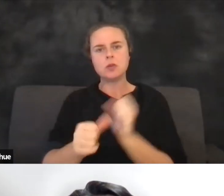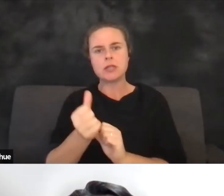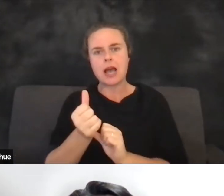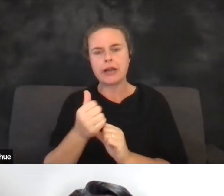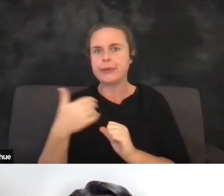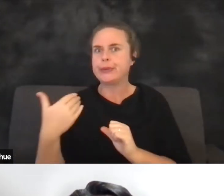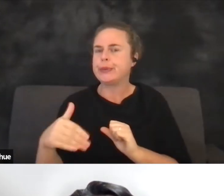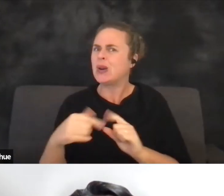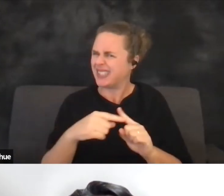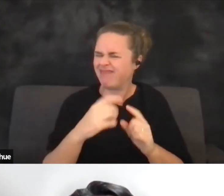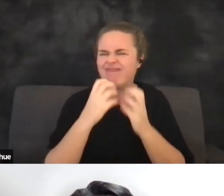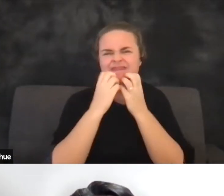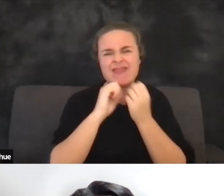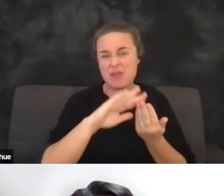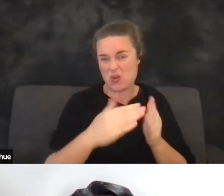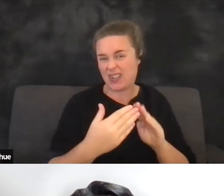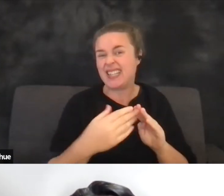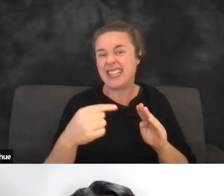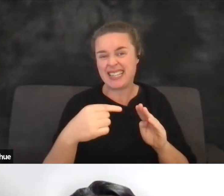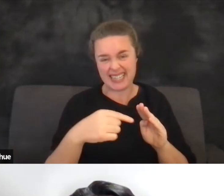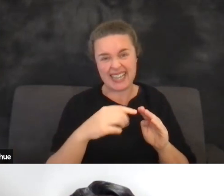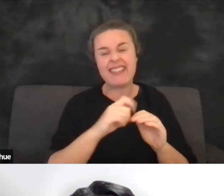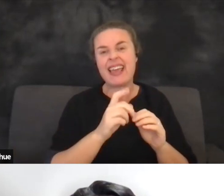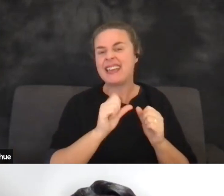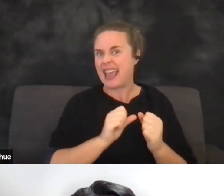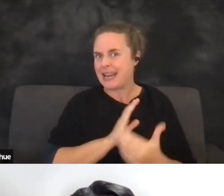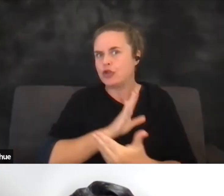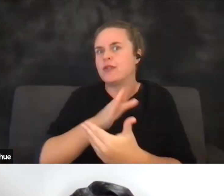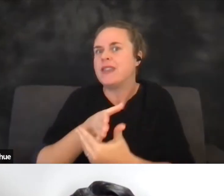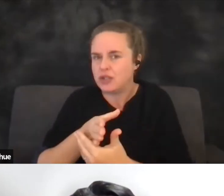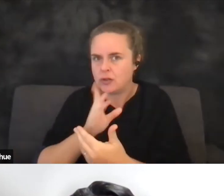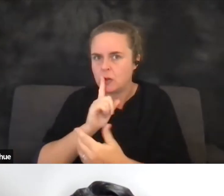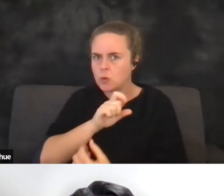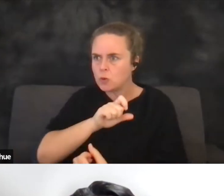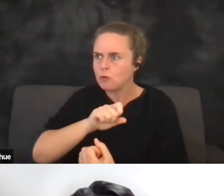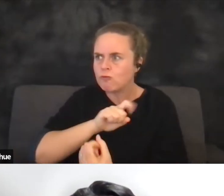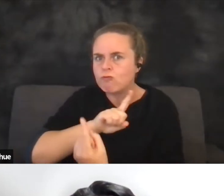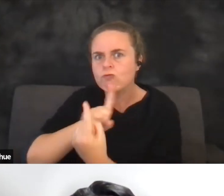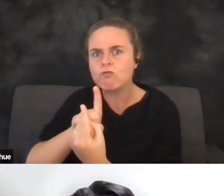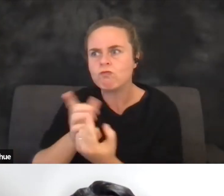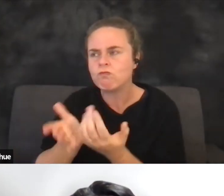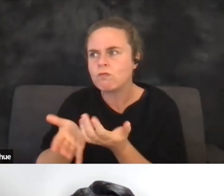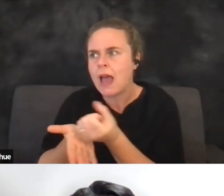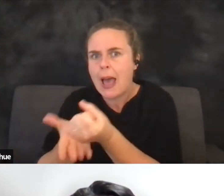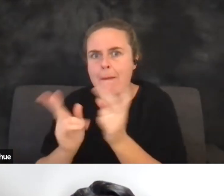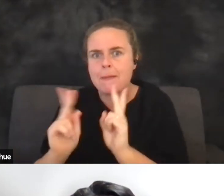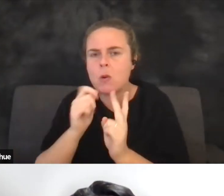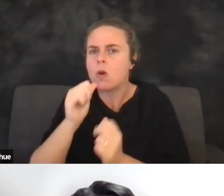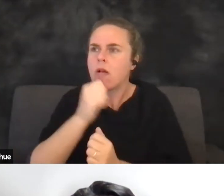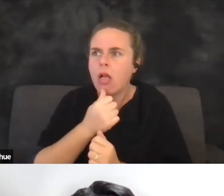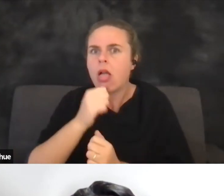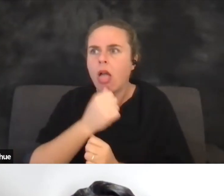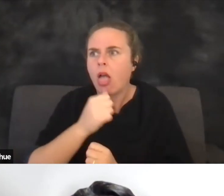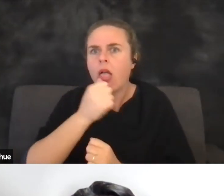community on individuals who live with chronic hopelessness, or people who are struggling day to day and moment